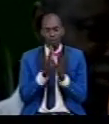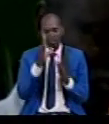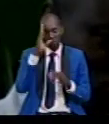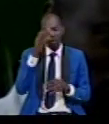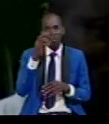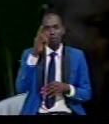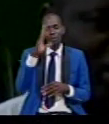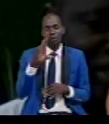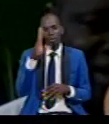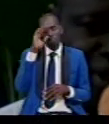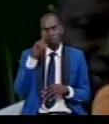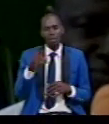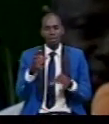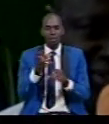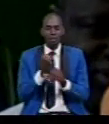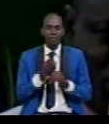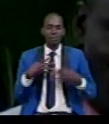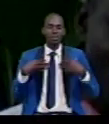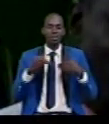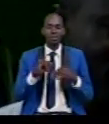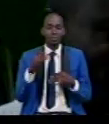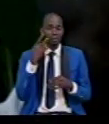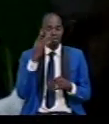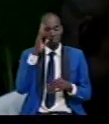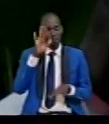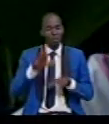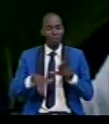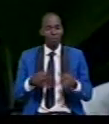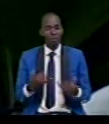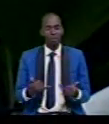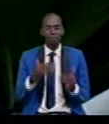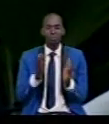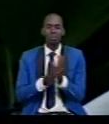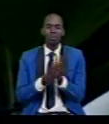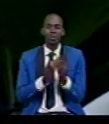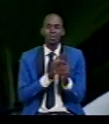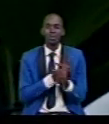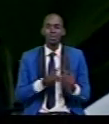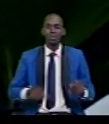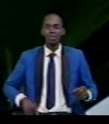healing. You saw him walking about. Praise the Lord.